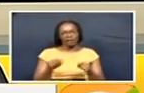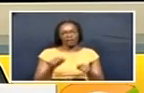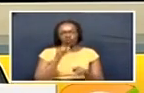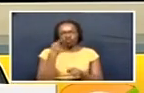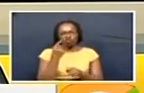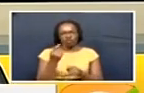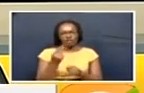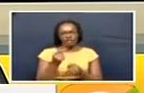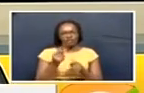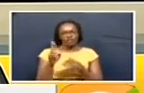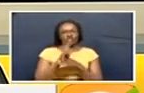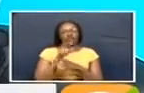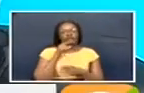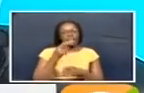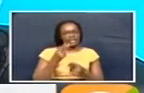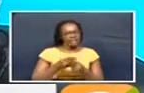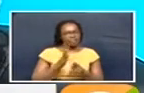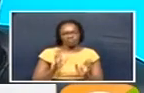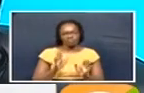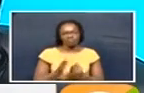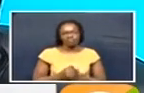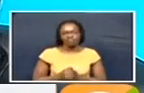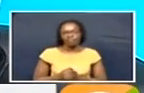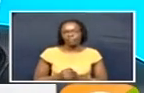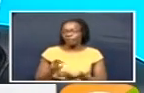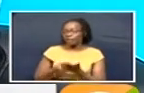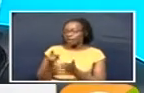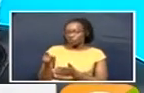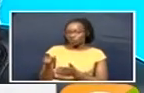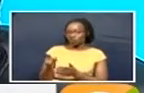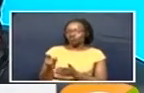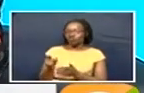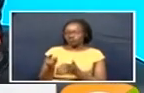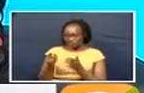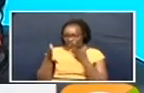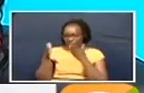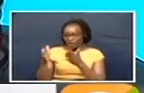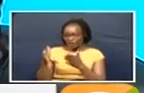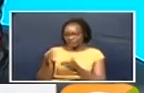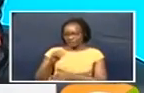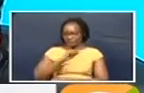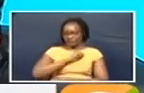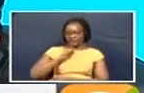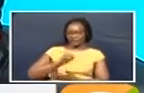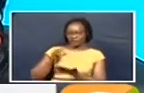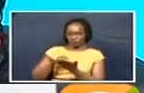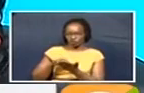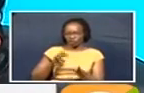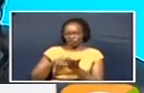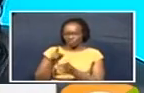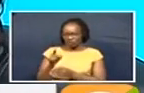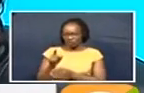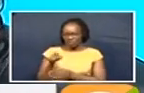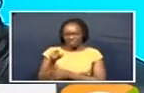on the name. Let's fast forward to you setting your sights on the Nakuru County Senate seat, putting yourself on collision with one of Kenya's